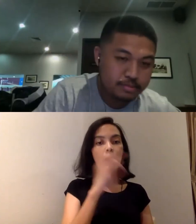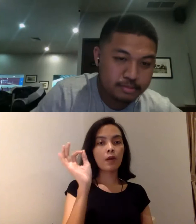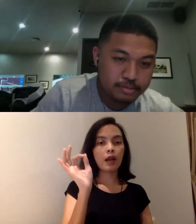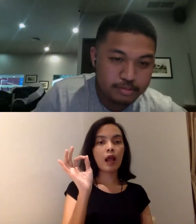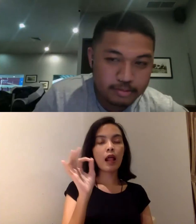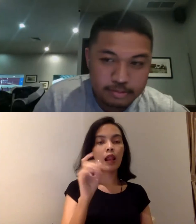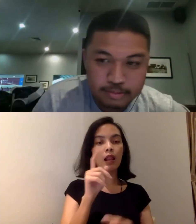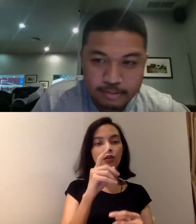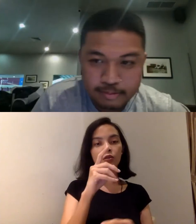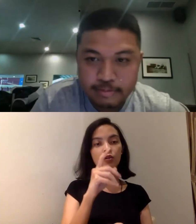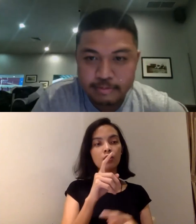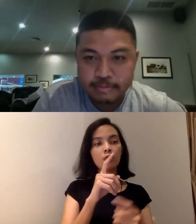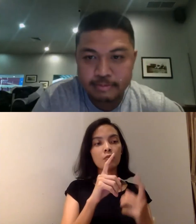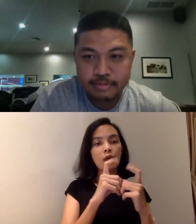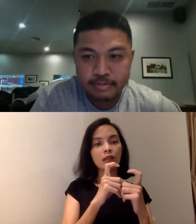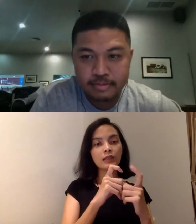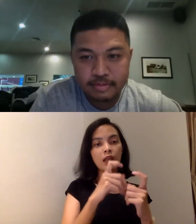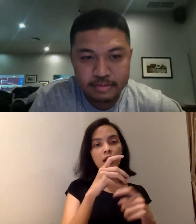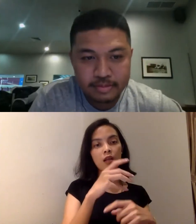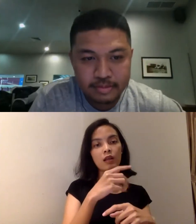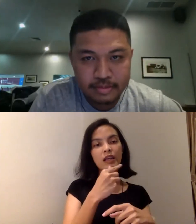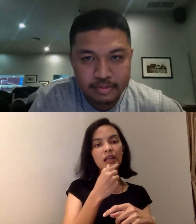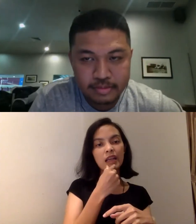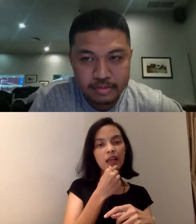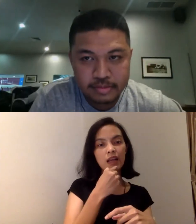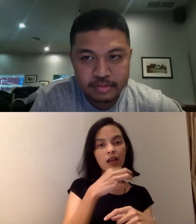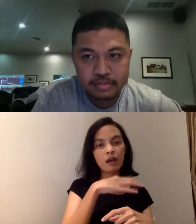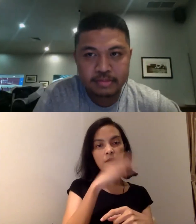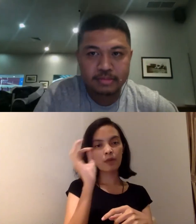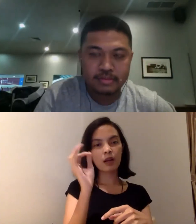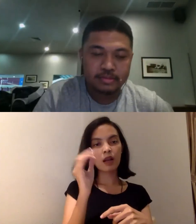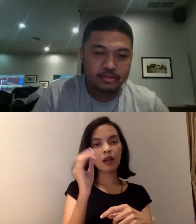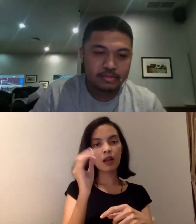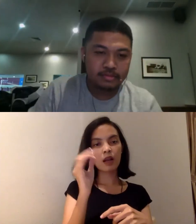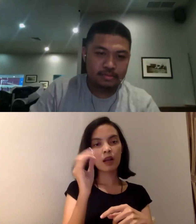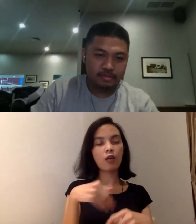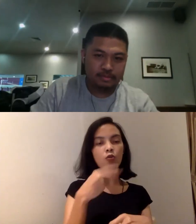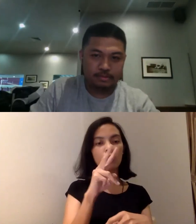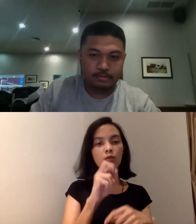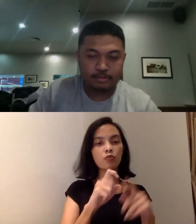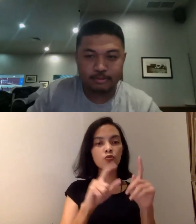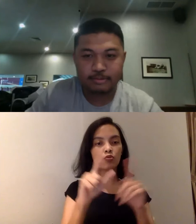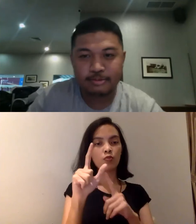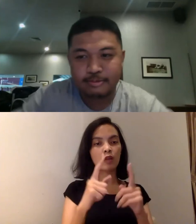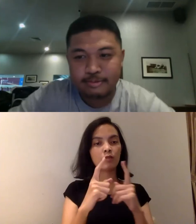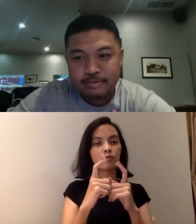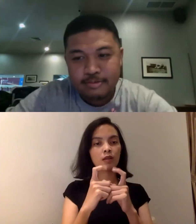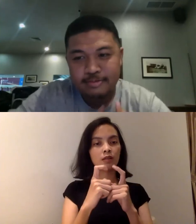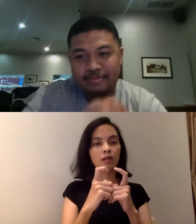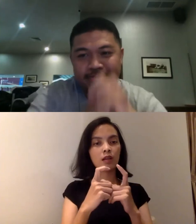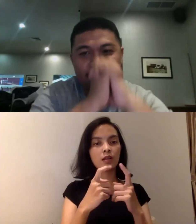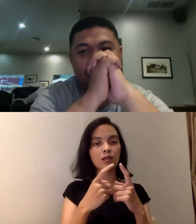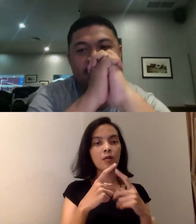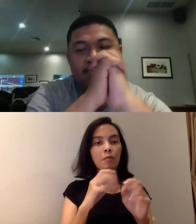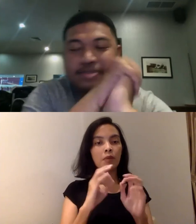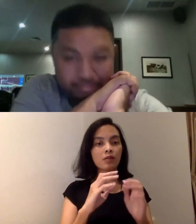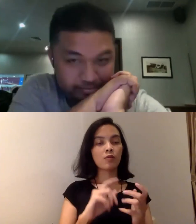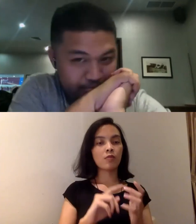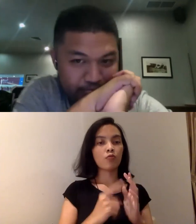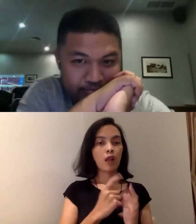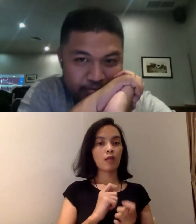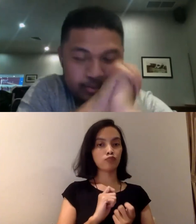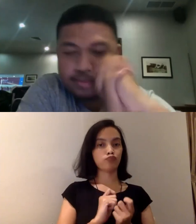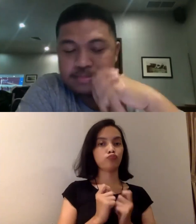my life. I started dating around 2017. That's after I transitioned, and I felt like I'm